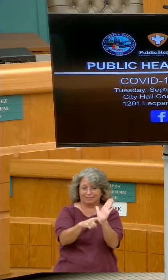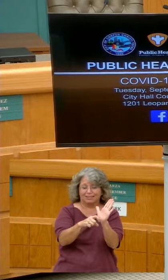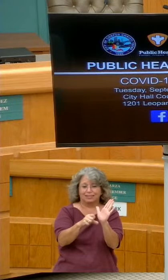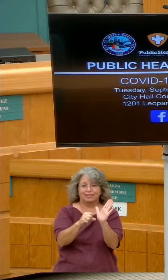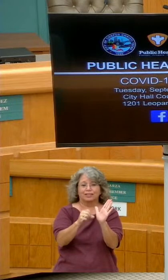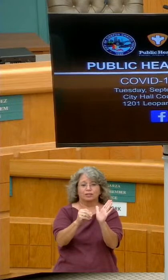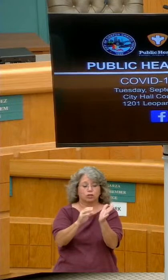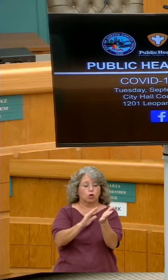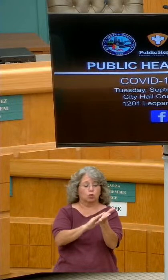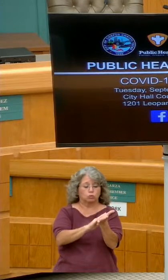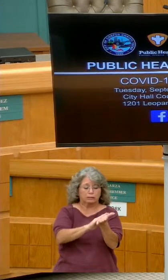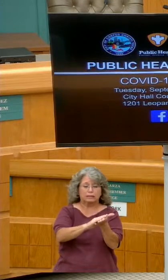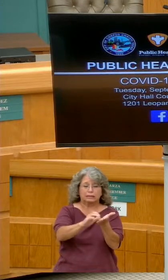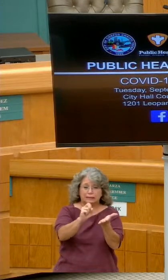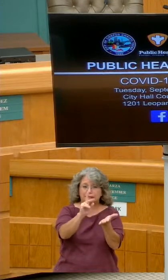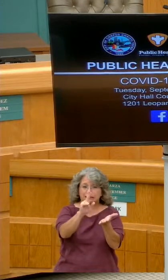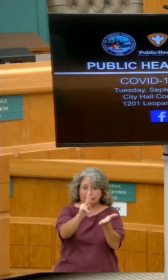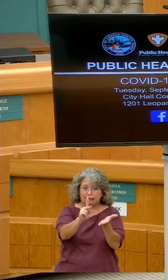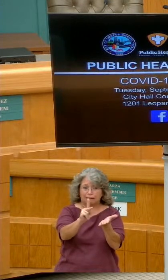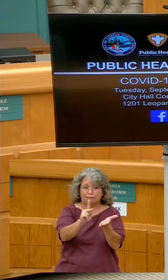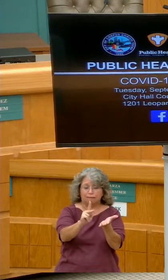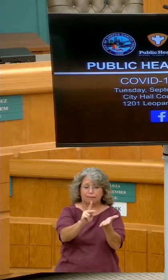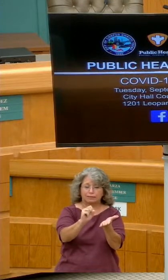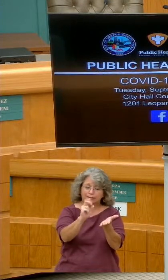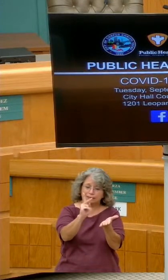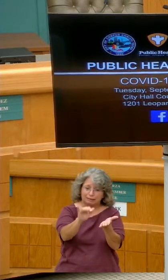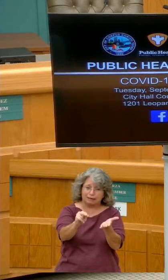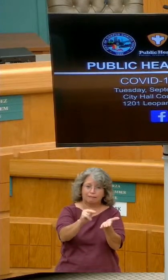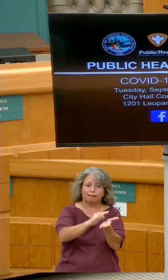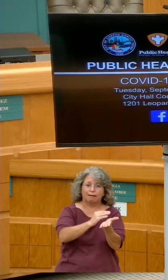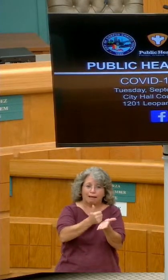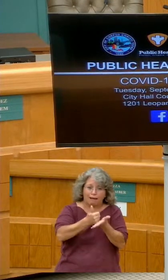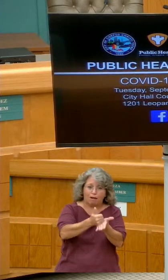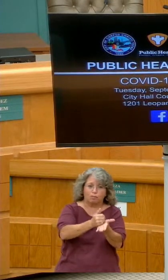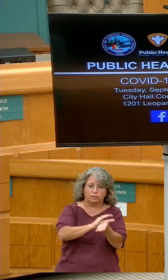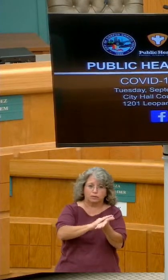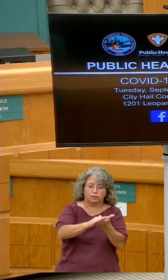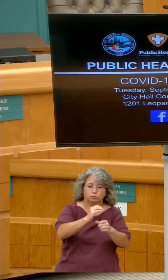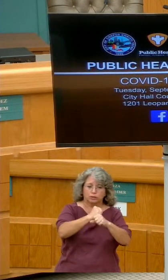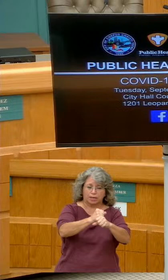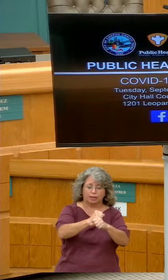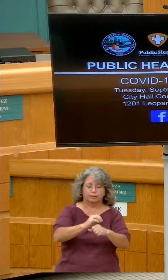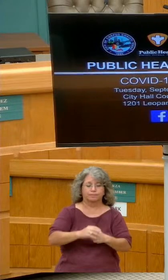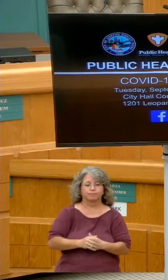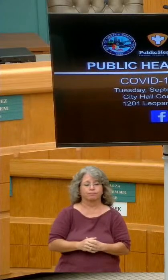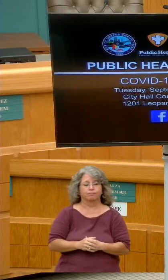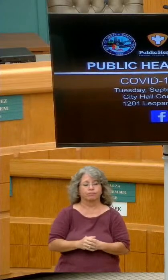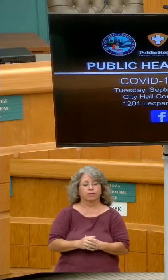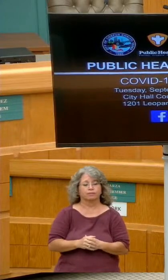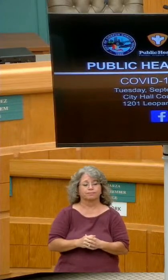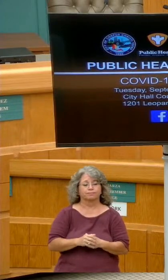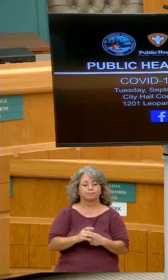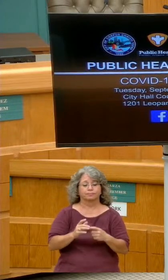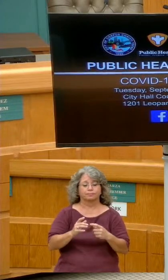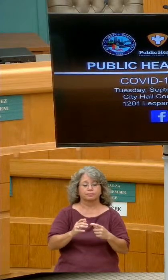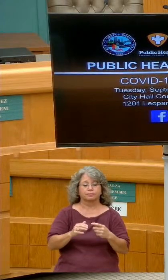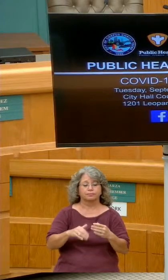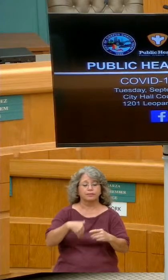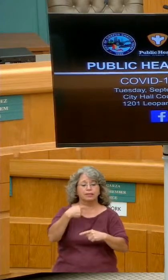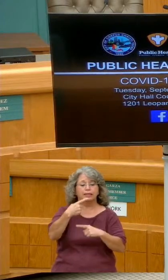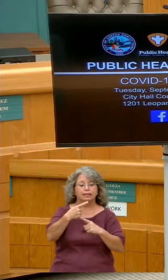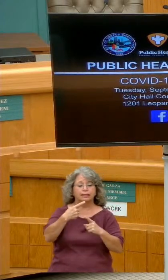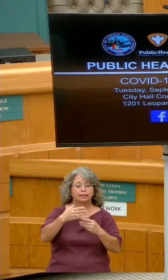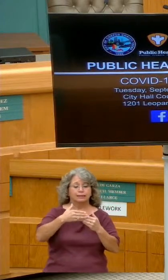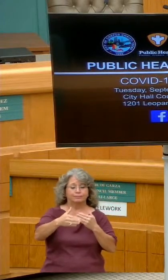actually helps you more than skin that's raw. So don't do that to yourself. In the next months, you will also be hearing a